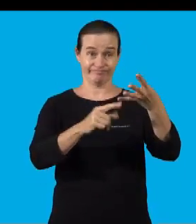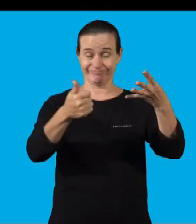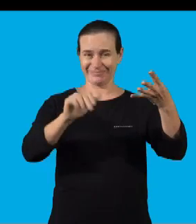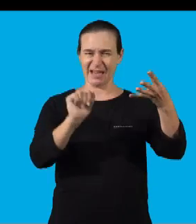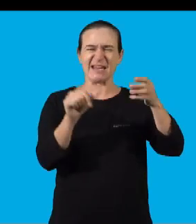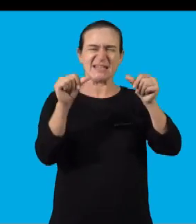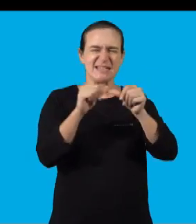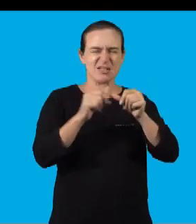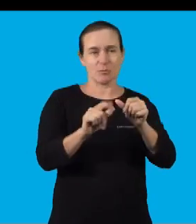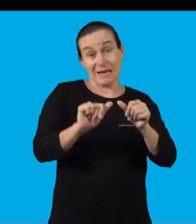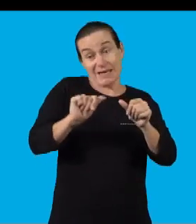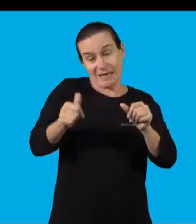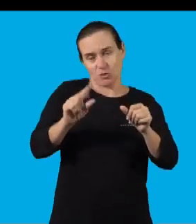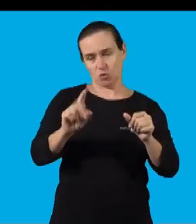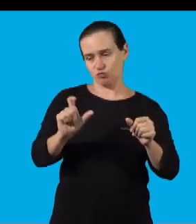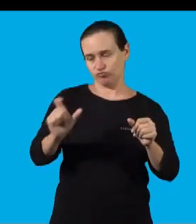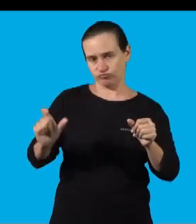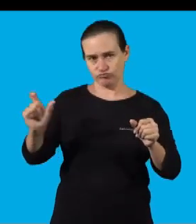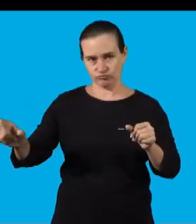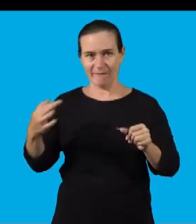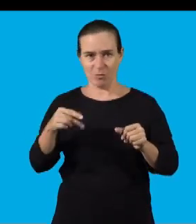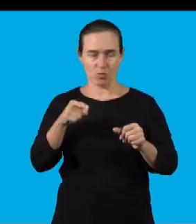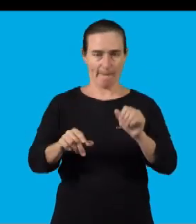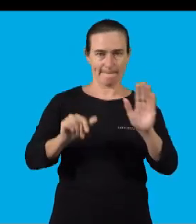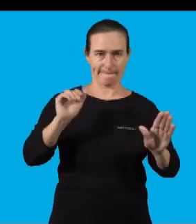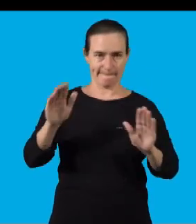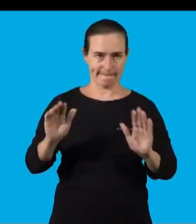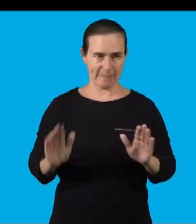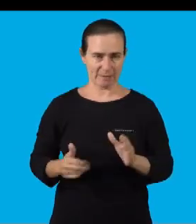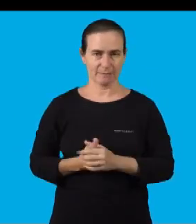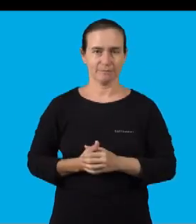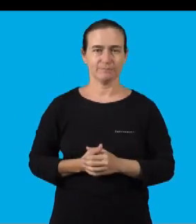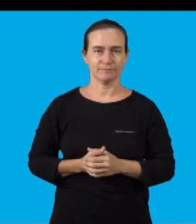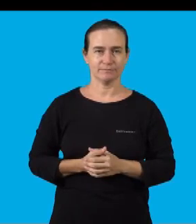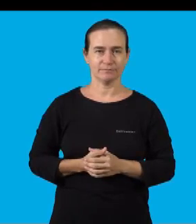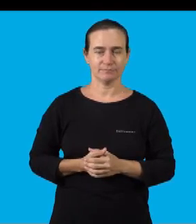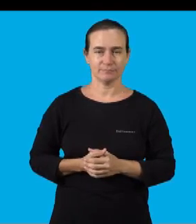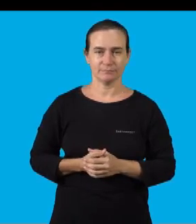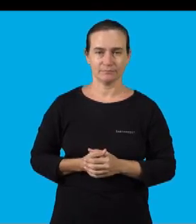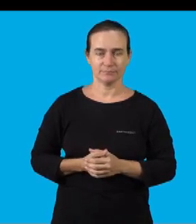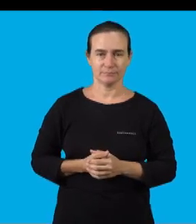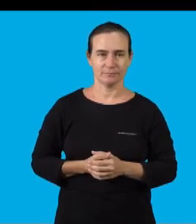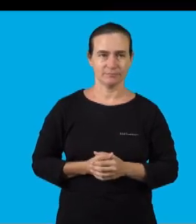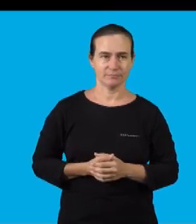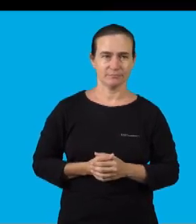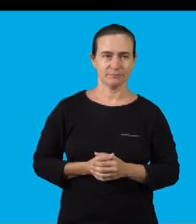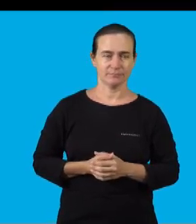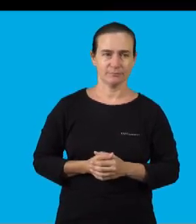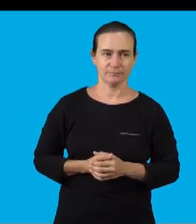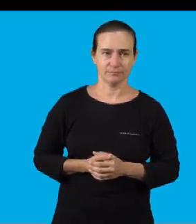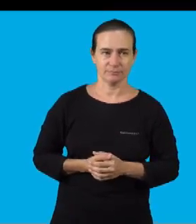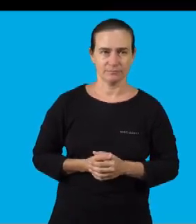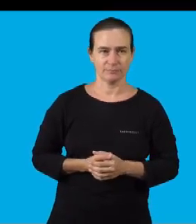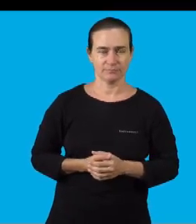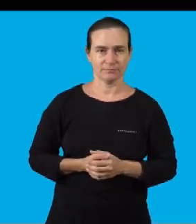next two terms of the quadratic pattern. So we know that the first term of this quadratic pattern is